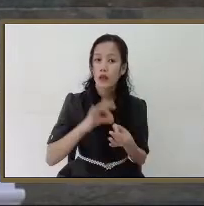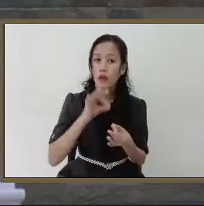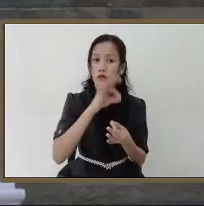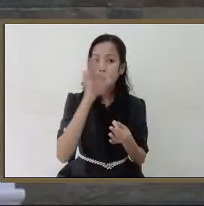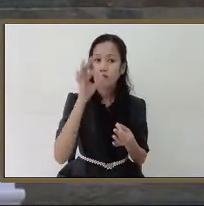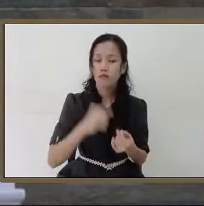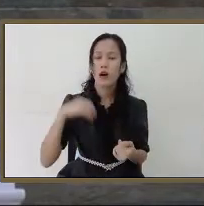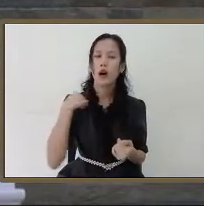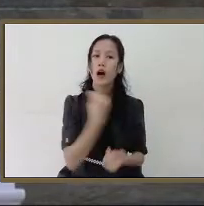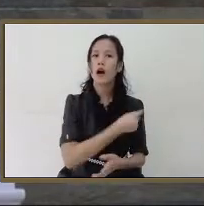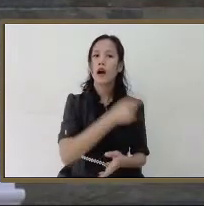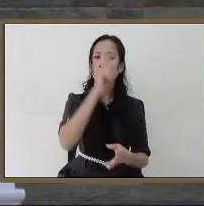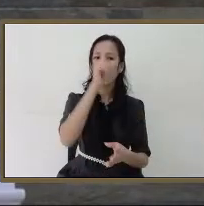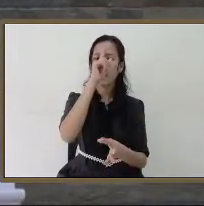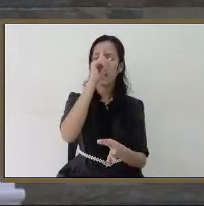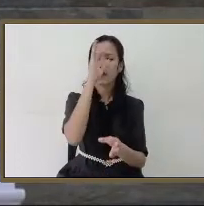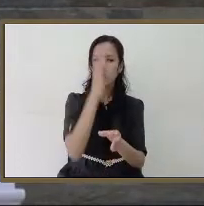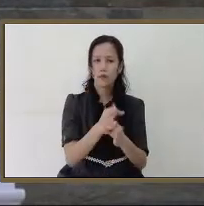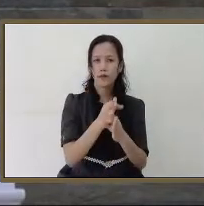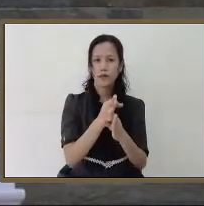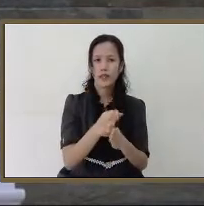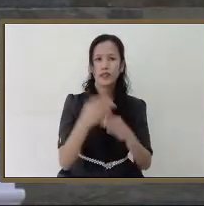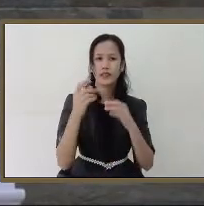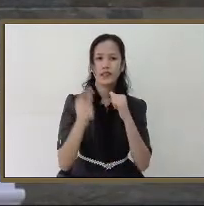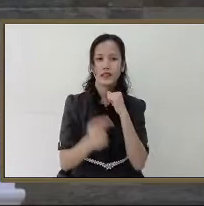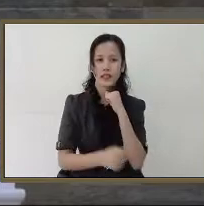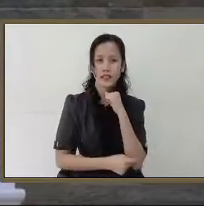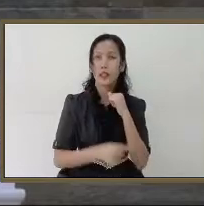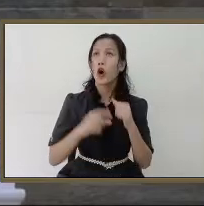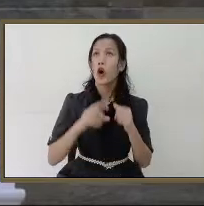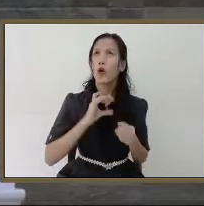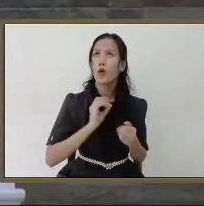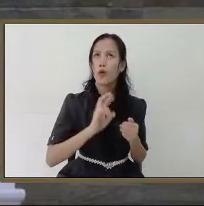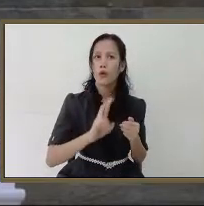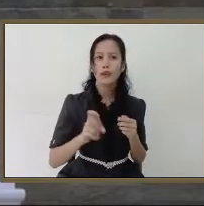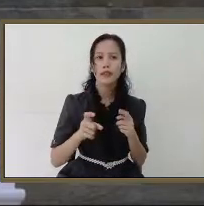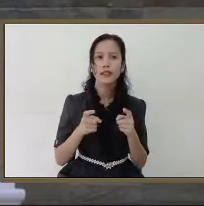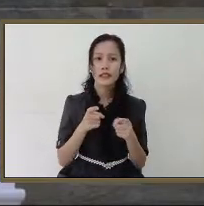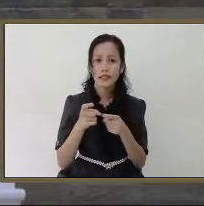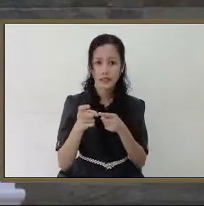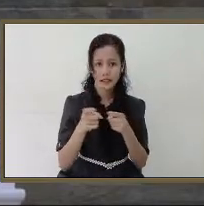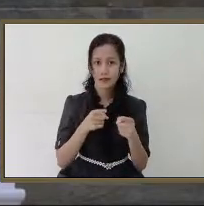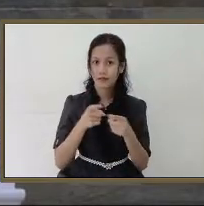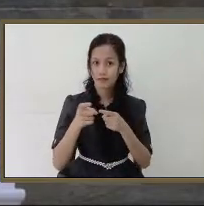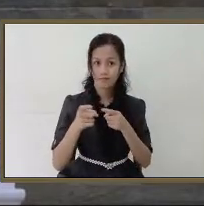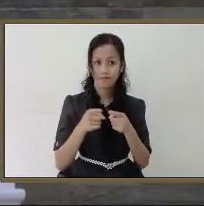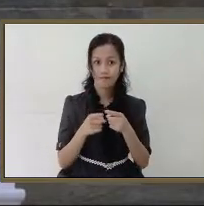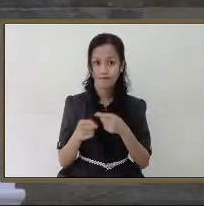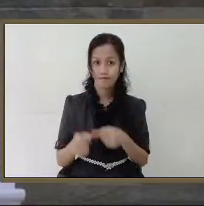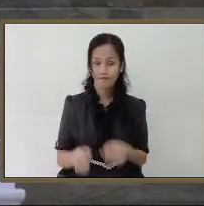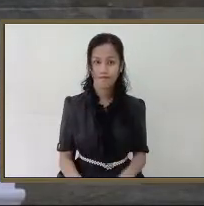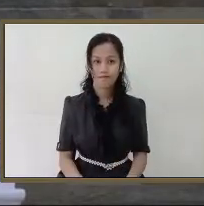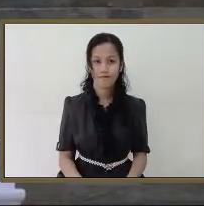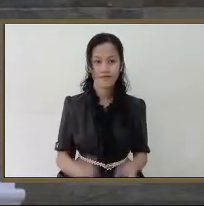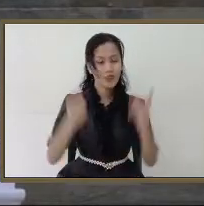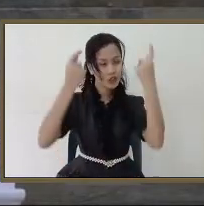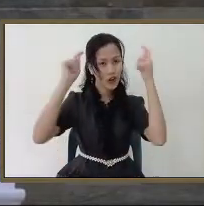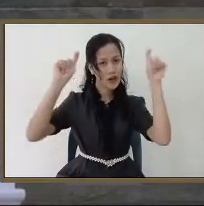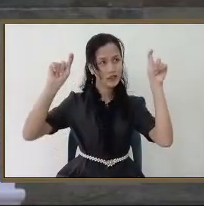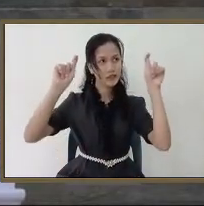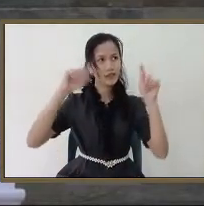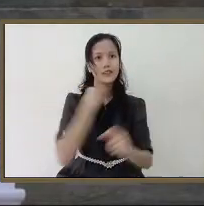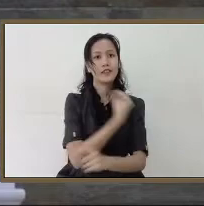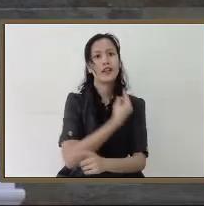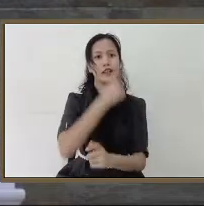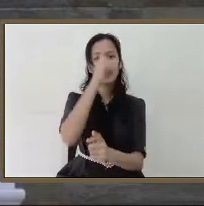tested. Faith tested. Ang ganda po nito. Actually, kung iisipin niyo po ito, sana kinukuha niyo po ito.